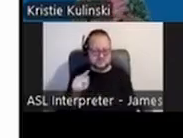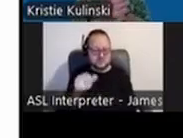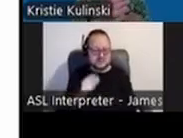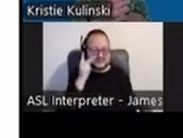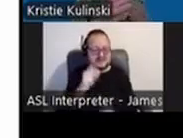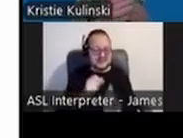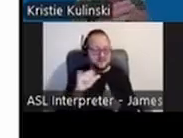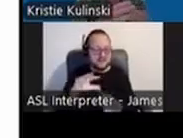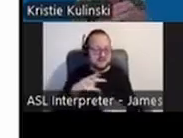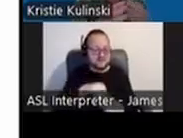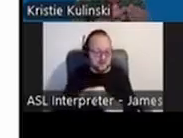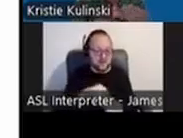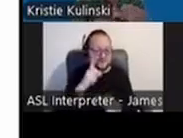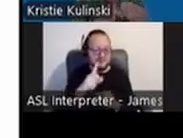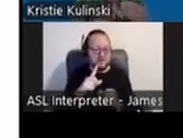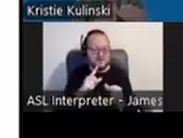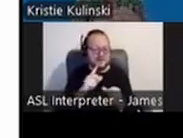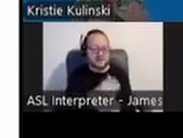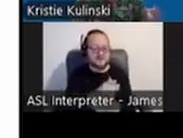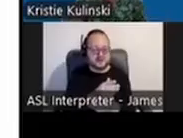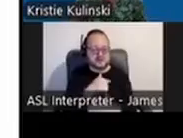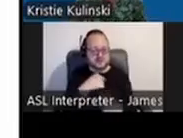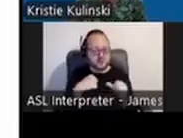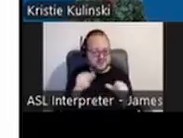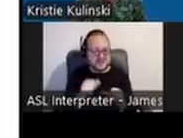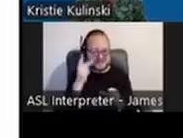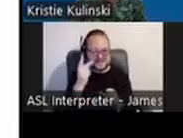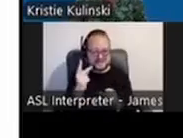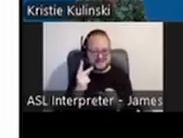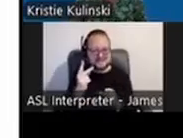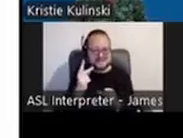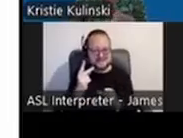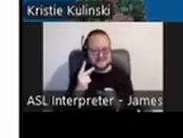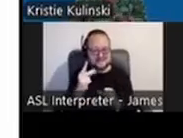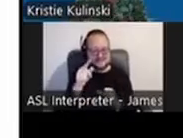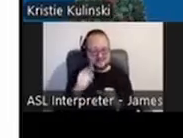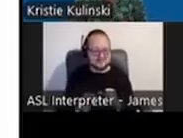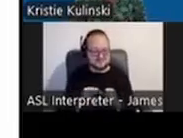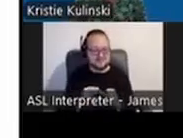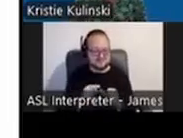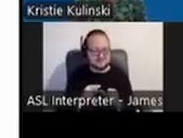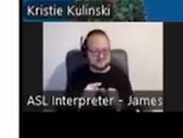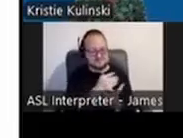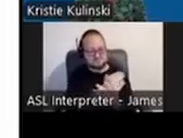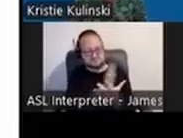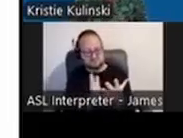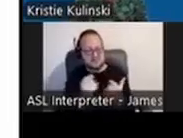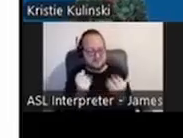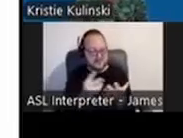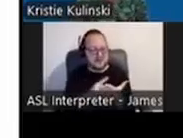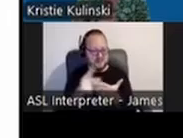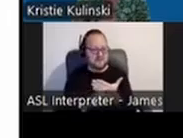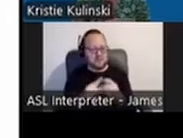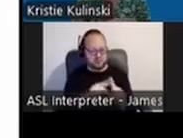the interventions, we can certainly see that, across a number of these programs, there's certainly a